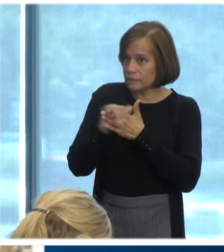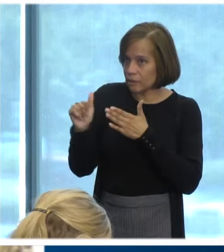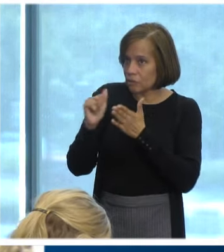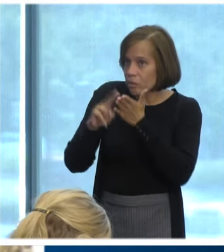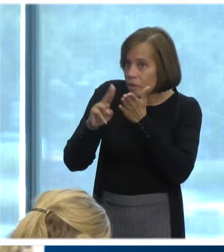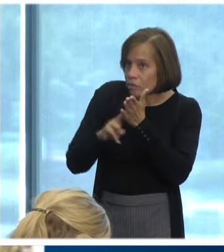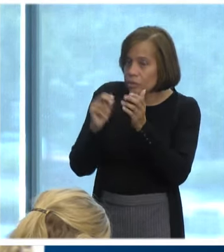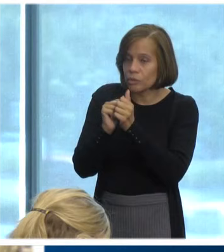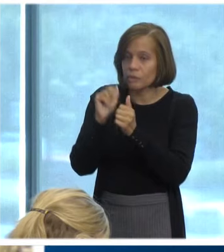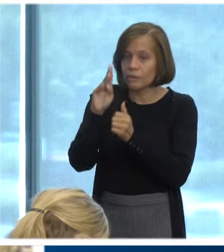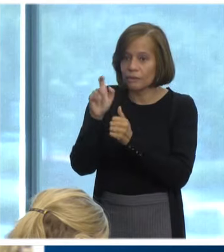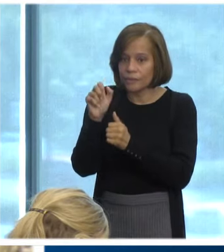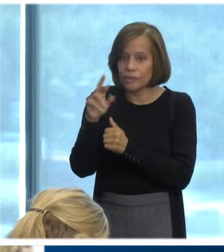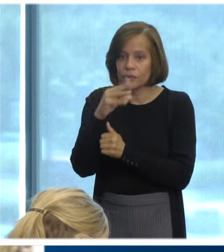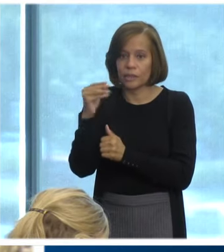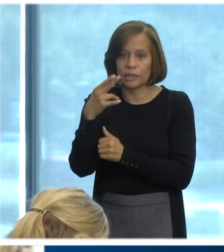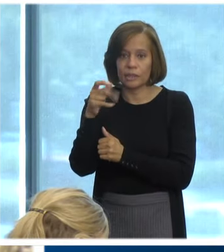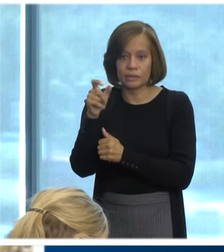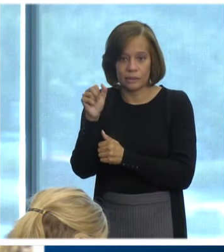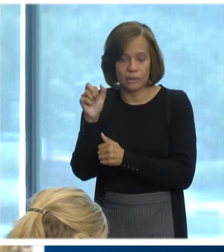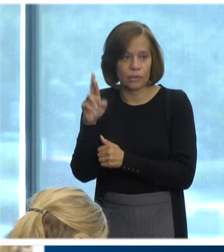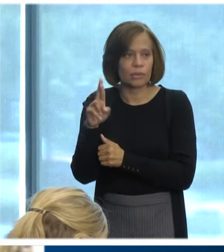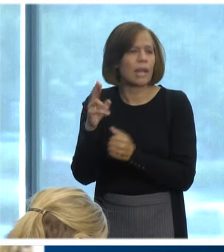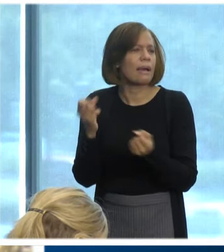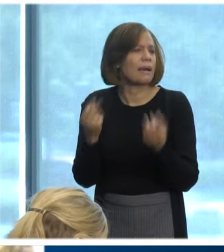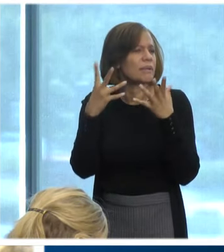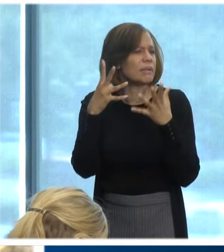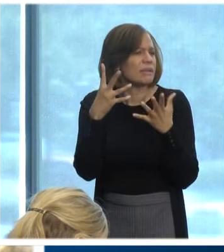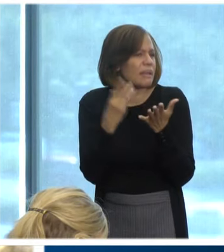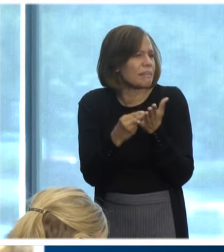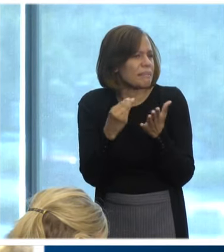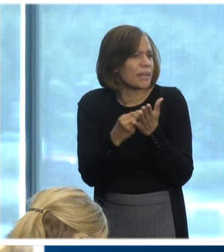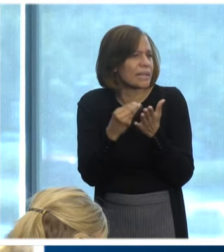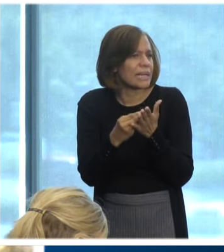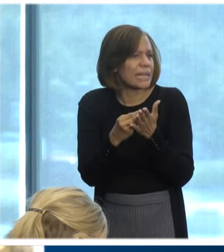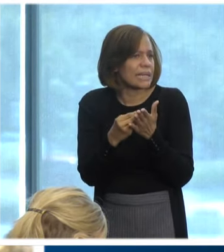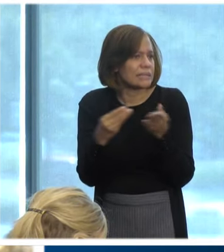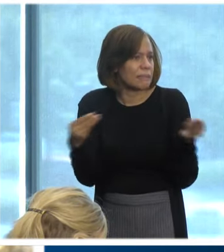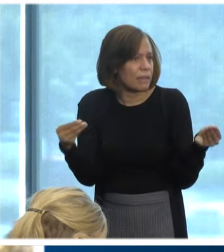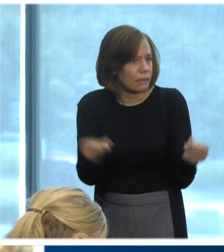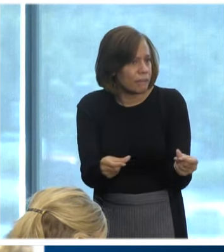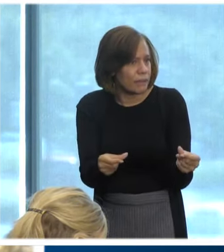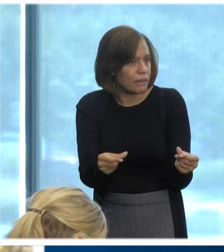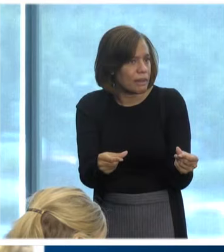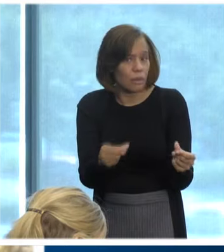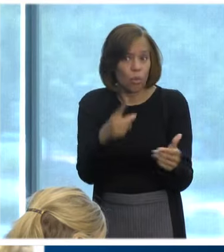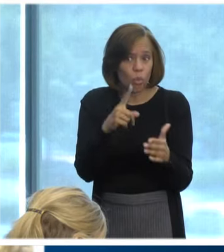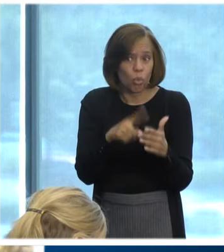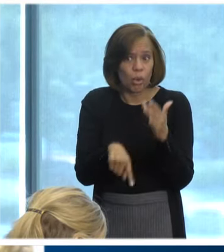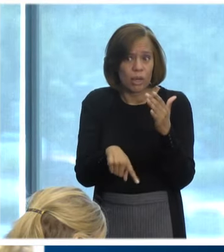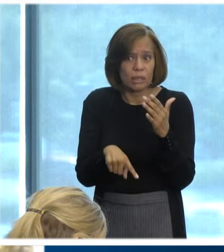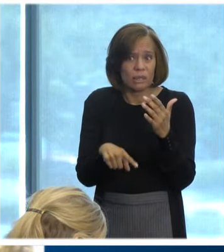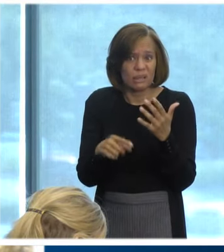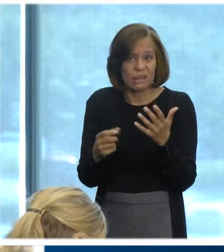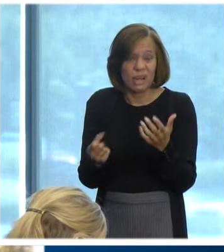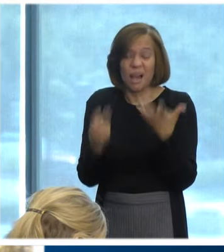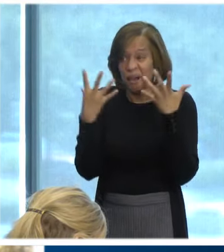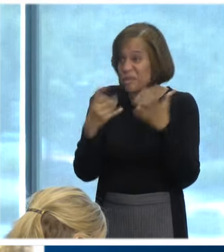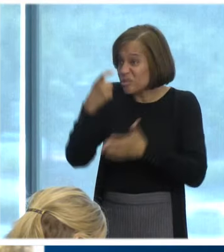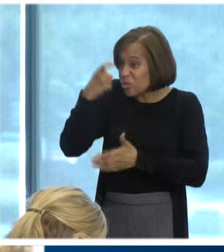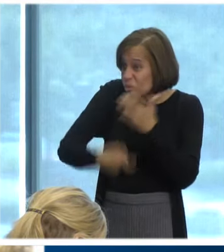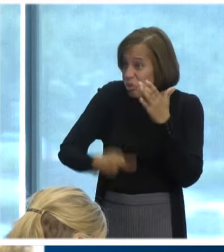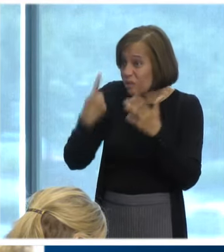contract with BakerHostetler. Can you tell us how much of that money has been spent to this date? What's the price tag on this investigation to